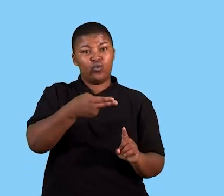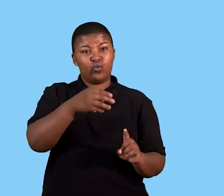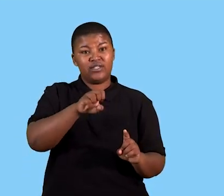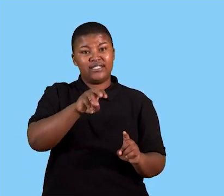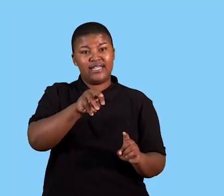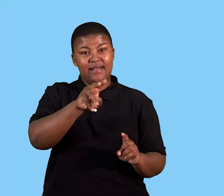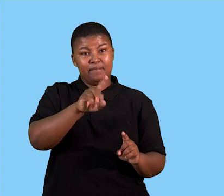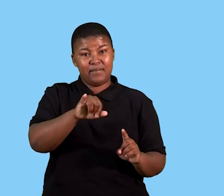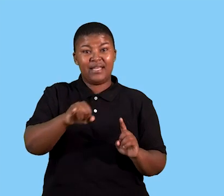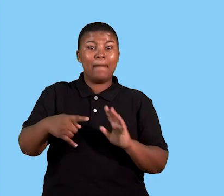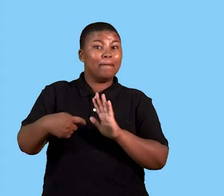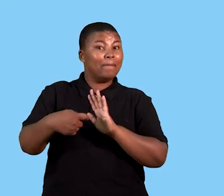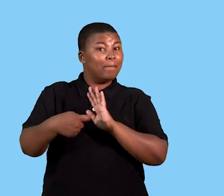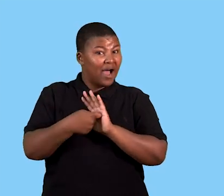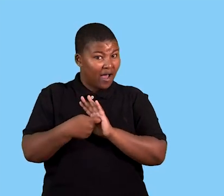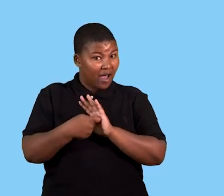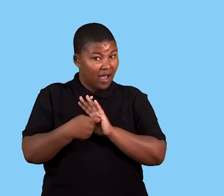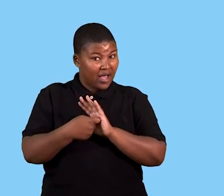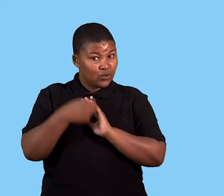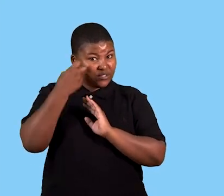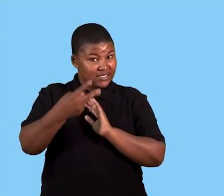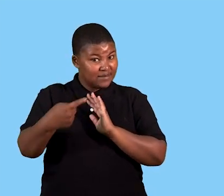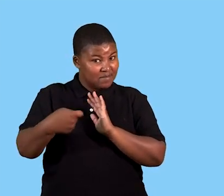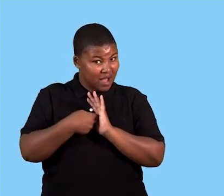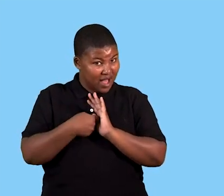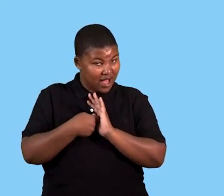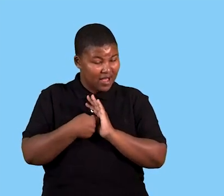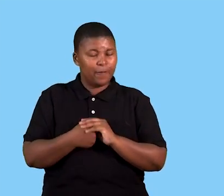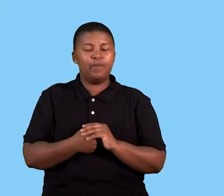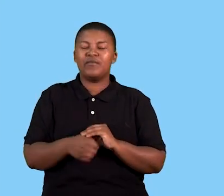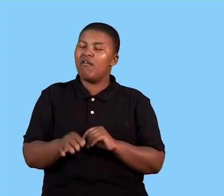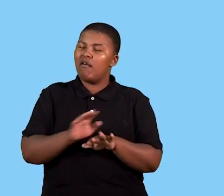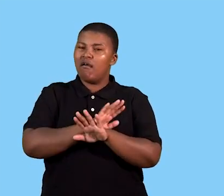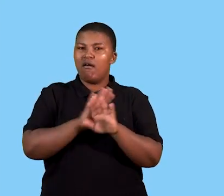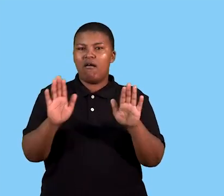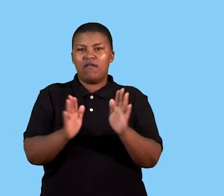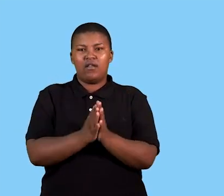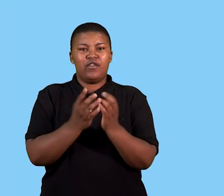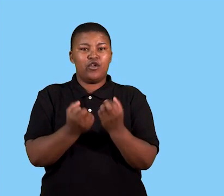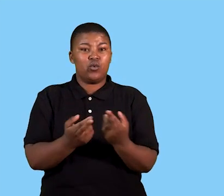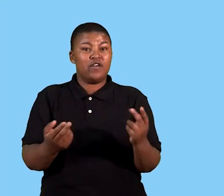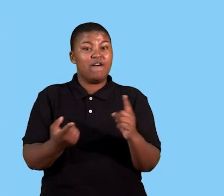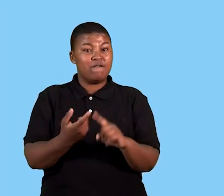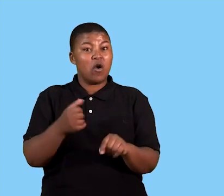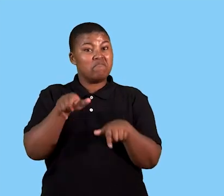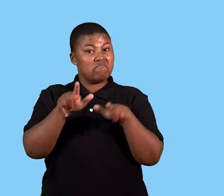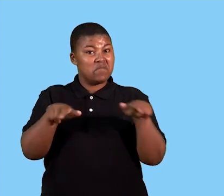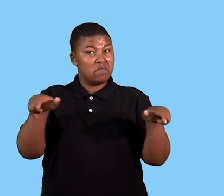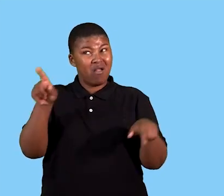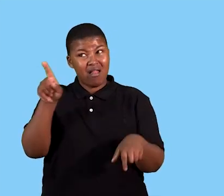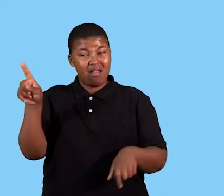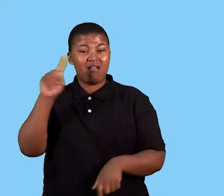buys, so that is already a clue for you as to which function this will be, all her resources from